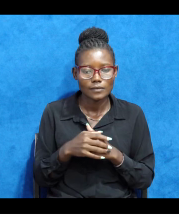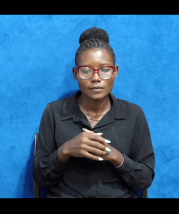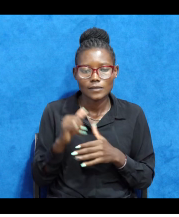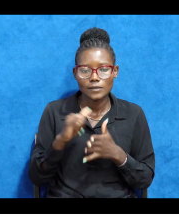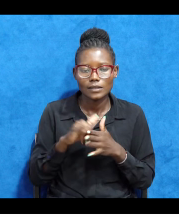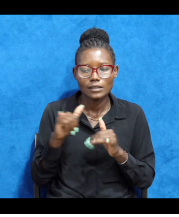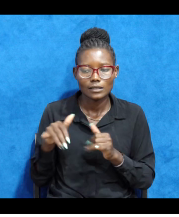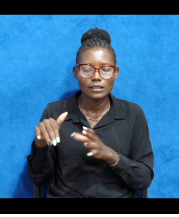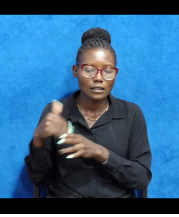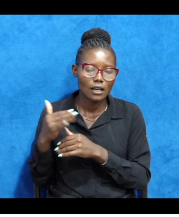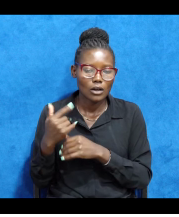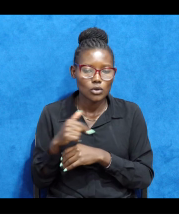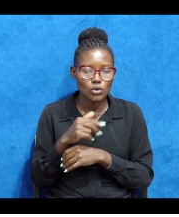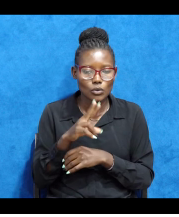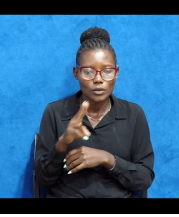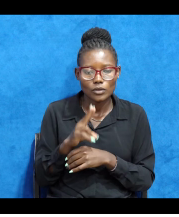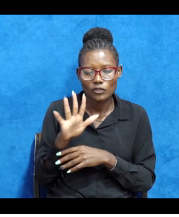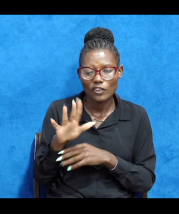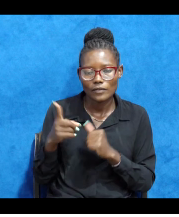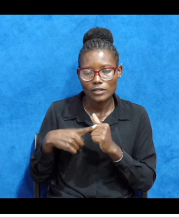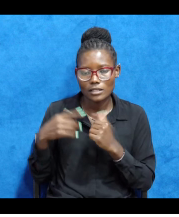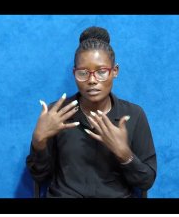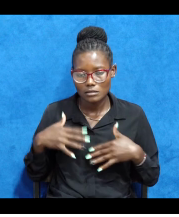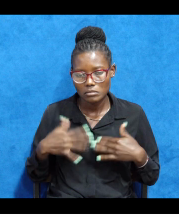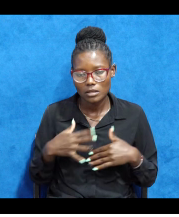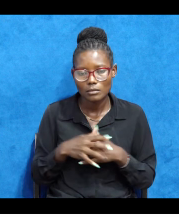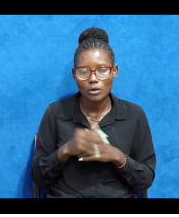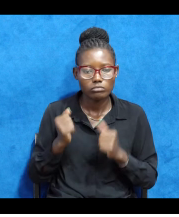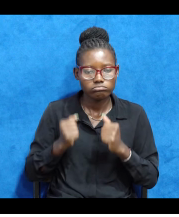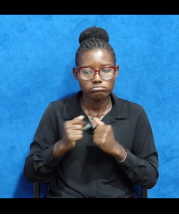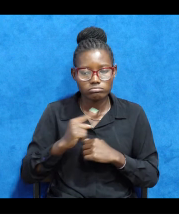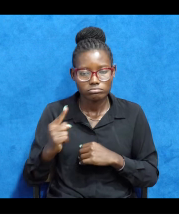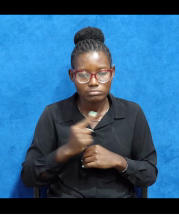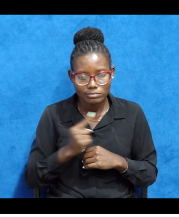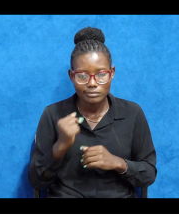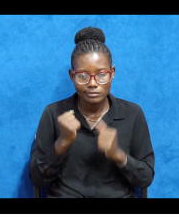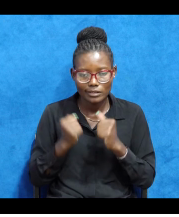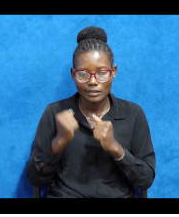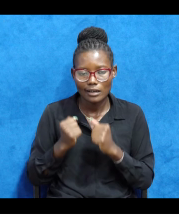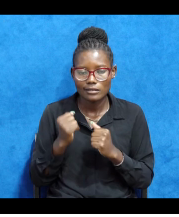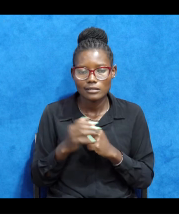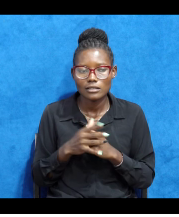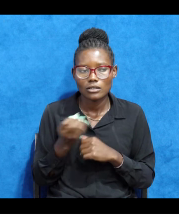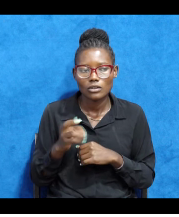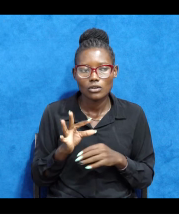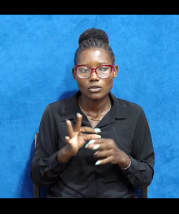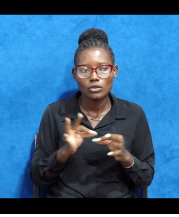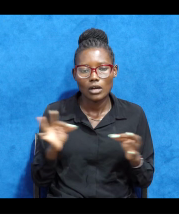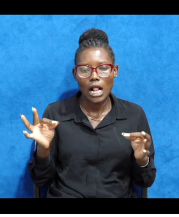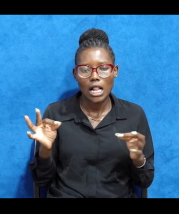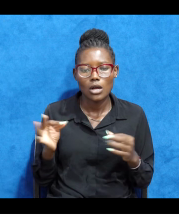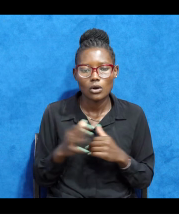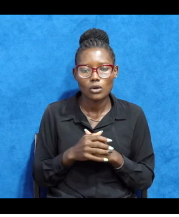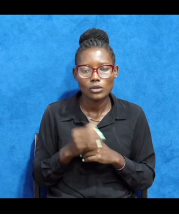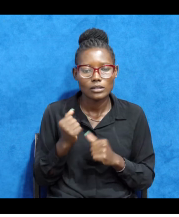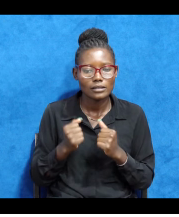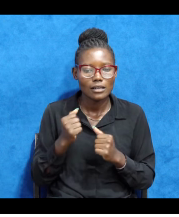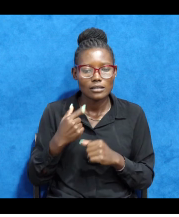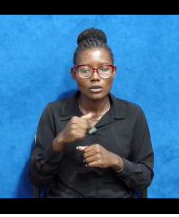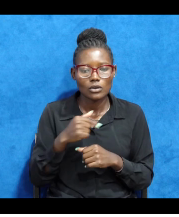long passes, this is going to improve that top speed, right? And this allows us to stay kind of within the parameters of the